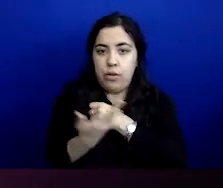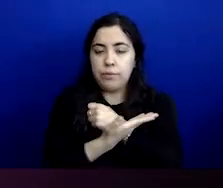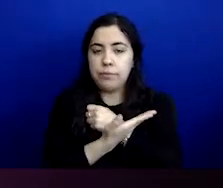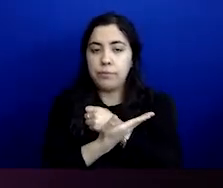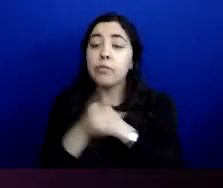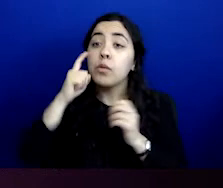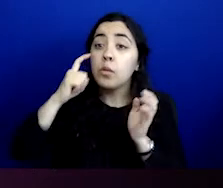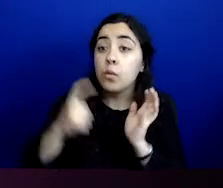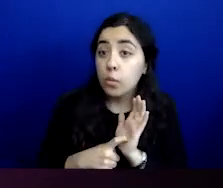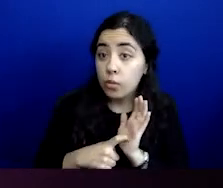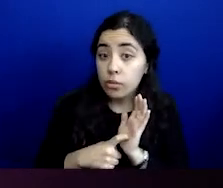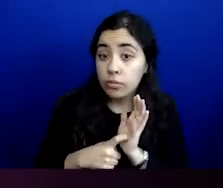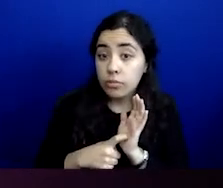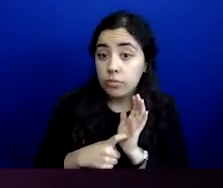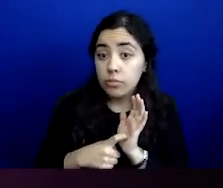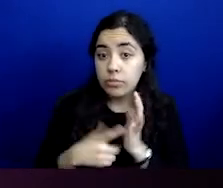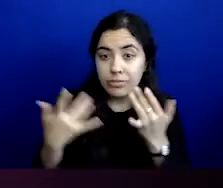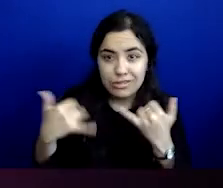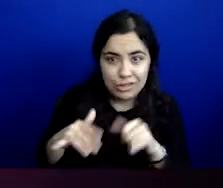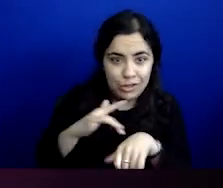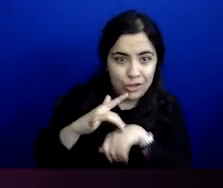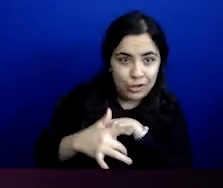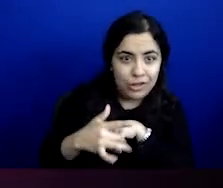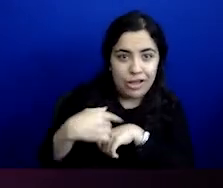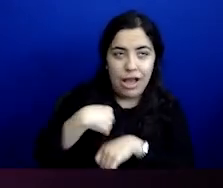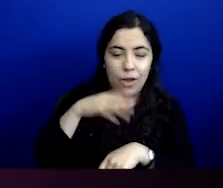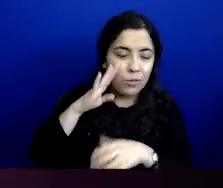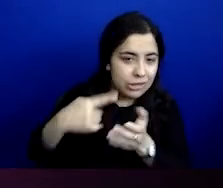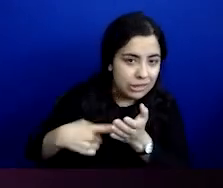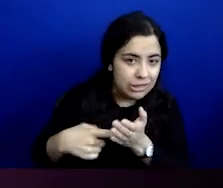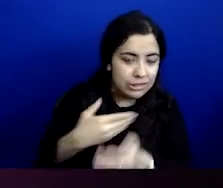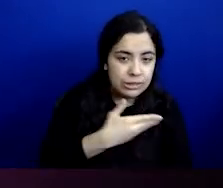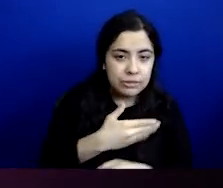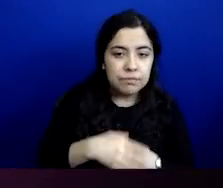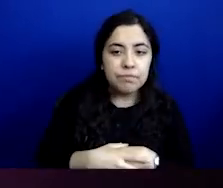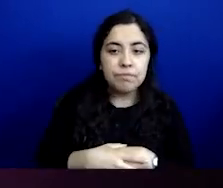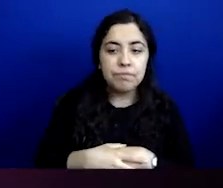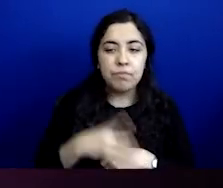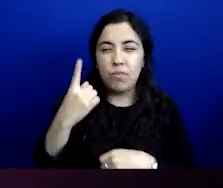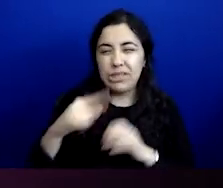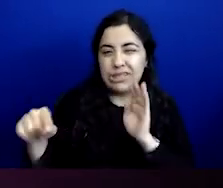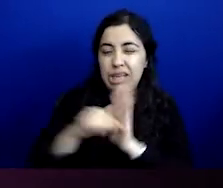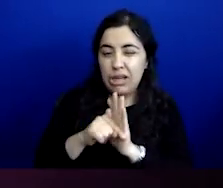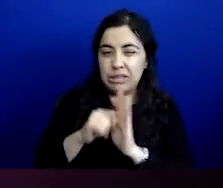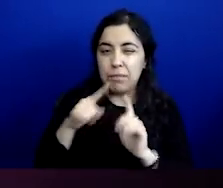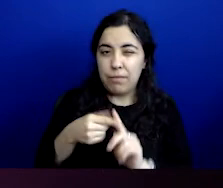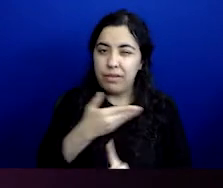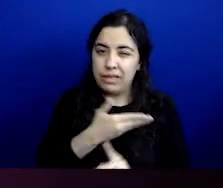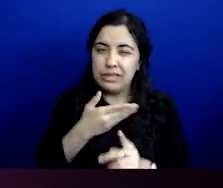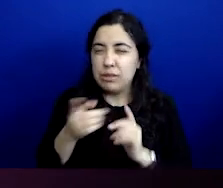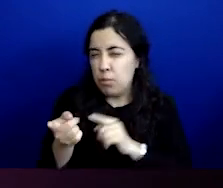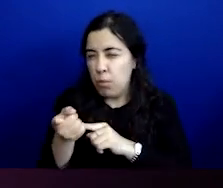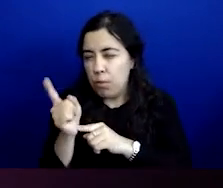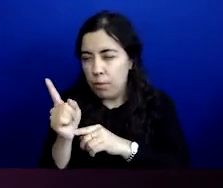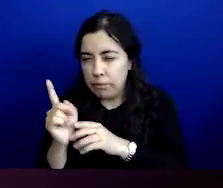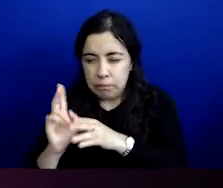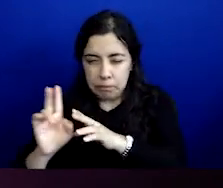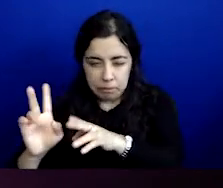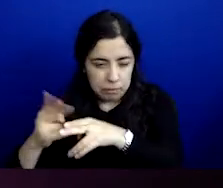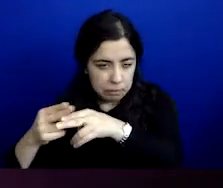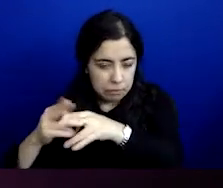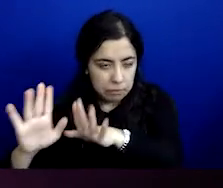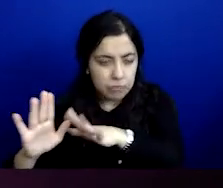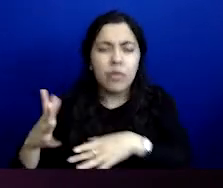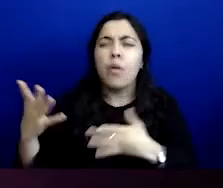Though it is very still early, and that's something I'm going to talk about, some of the downsides to some of this stuff in just a moment. So what